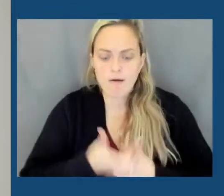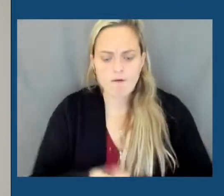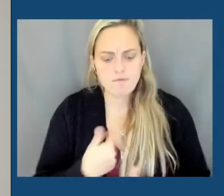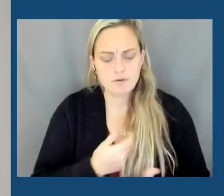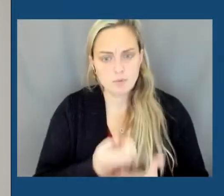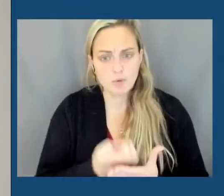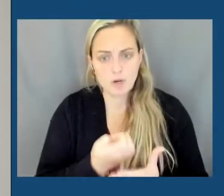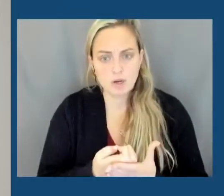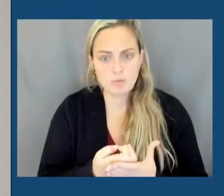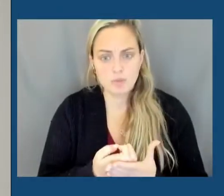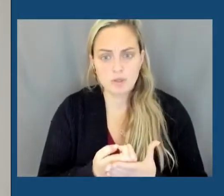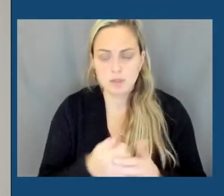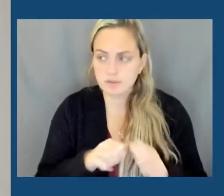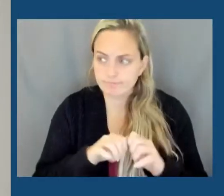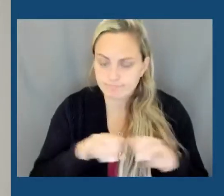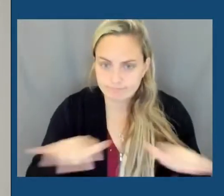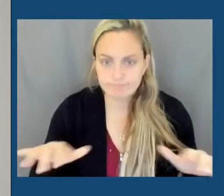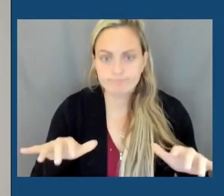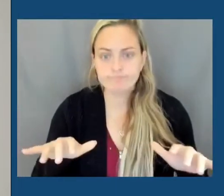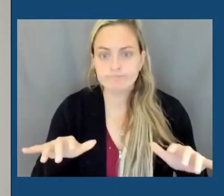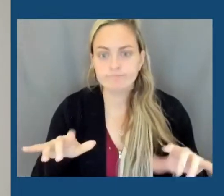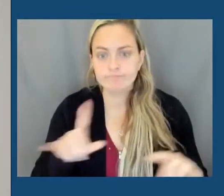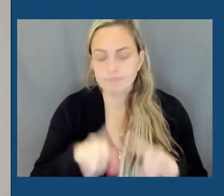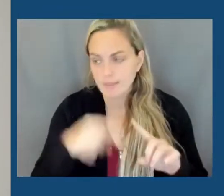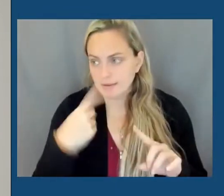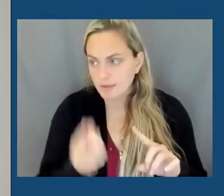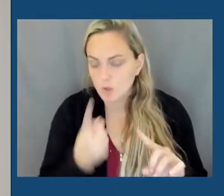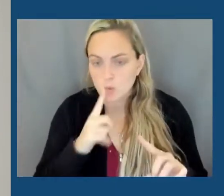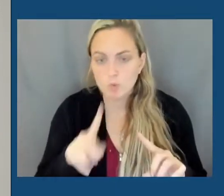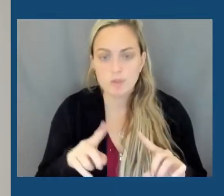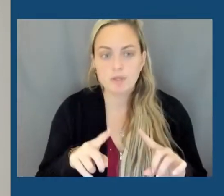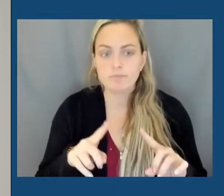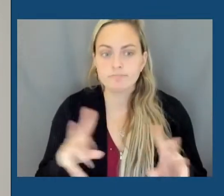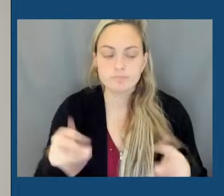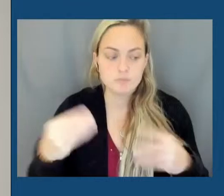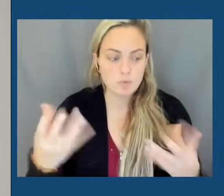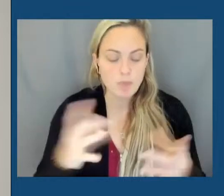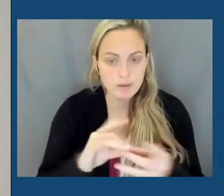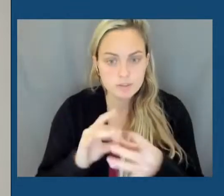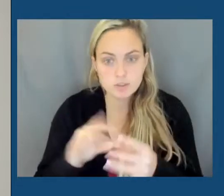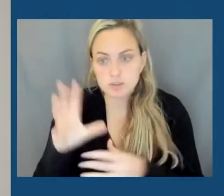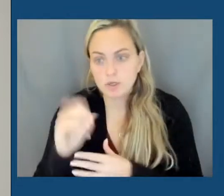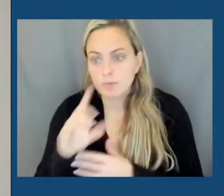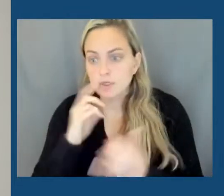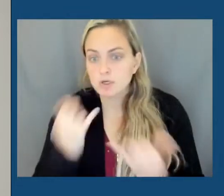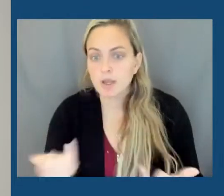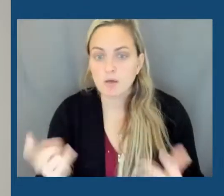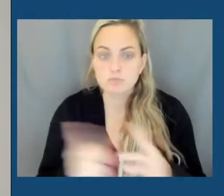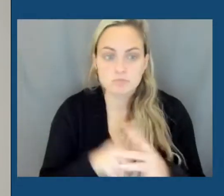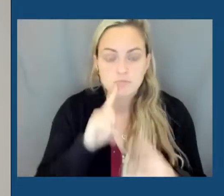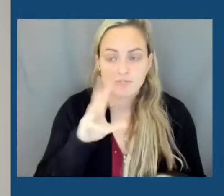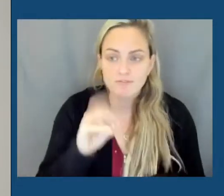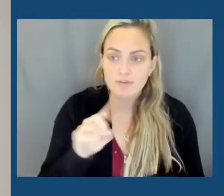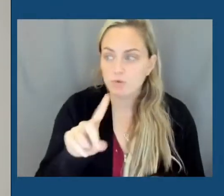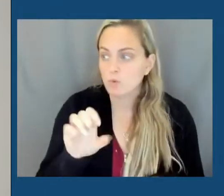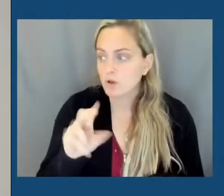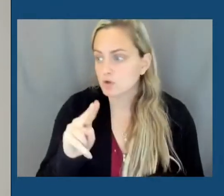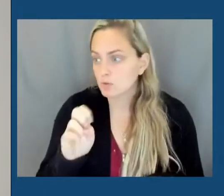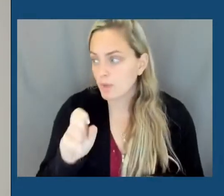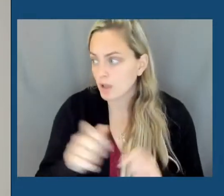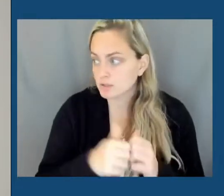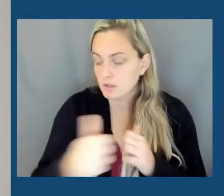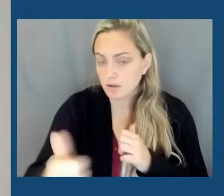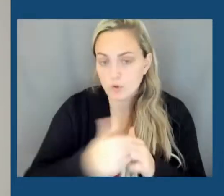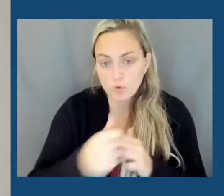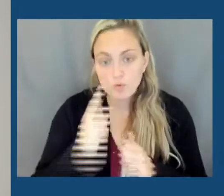is contagious. I can't tell you the supply chain companies that are now coming, even 50, 100 miles down the road as a result of this.